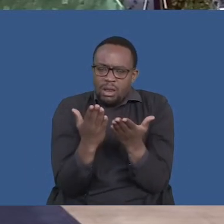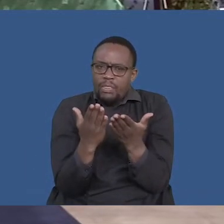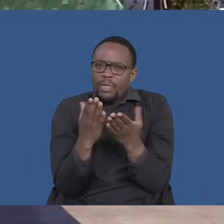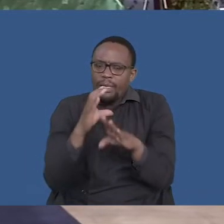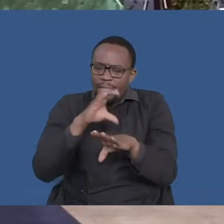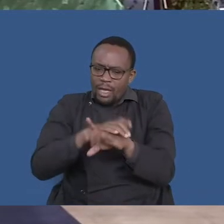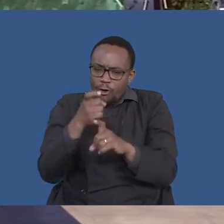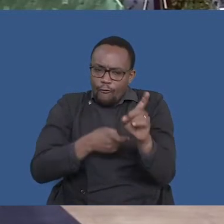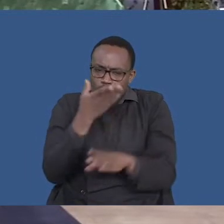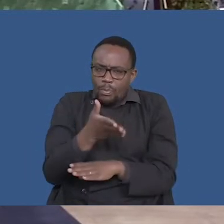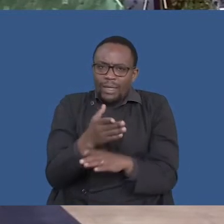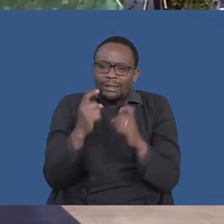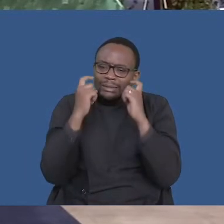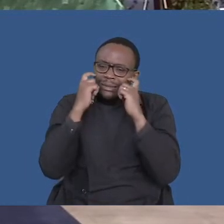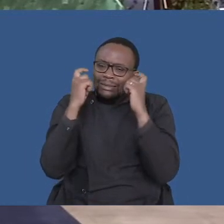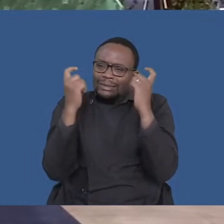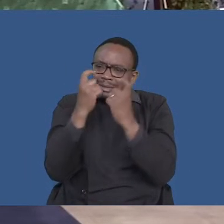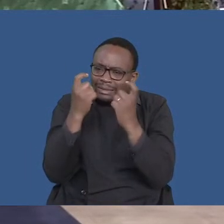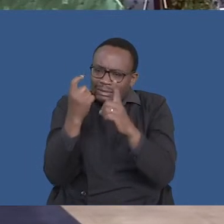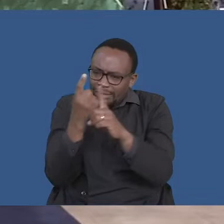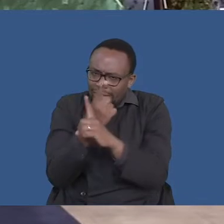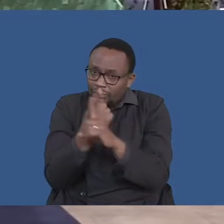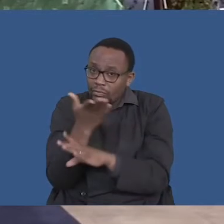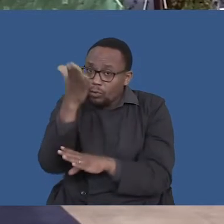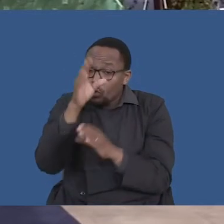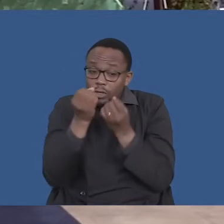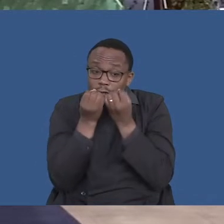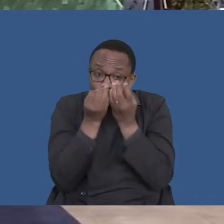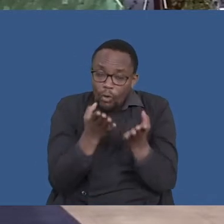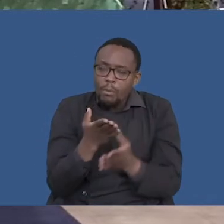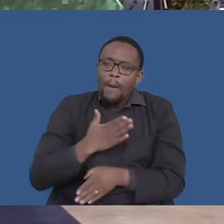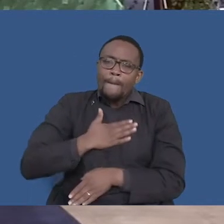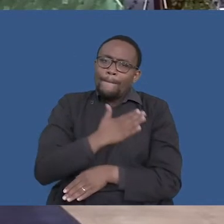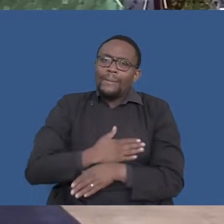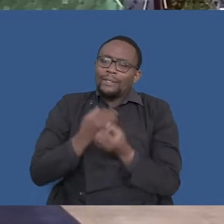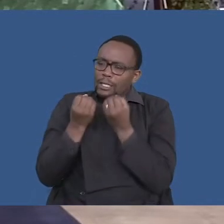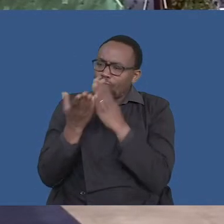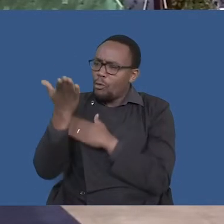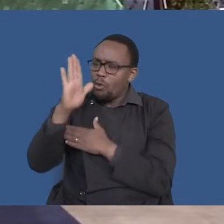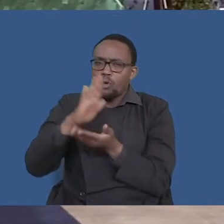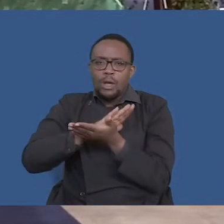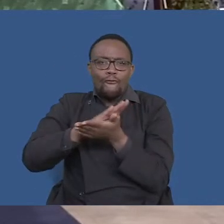out of, the things, the sins that God exposes, repent